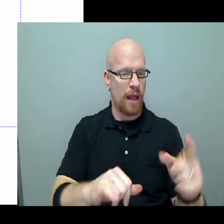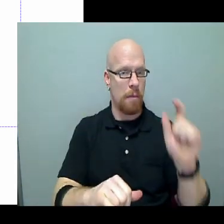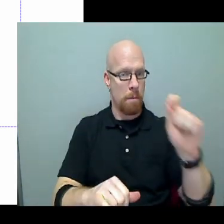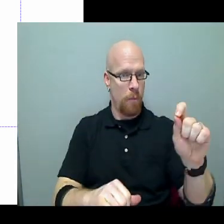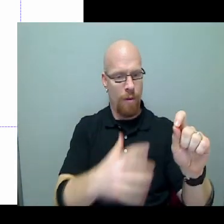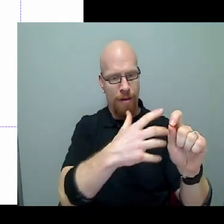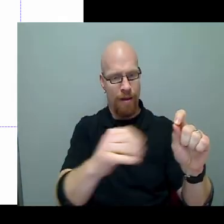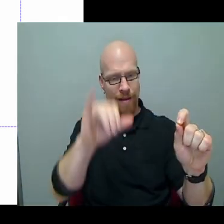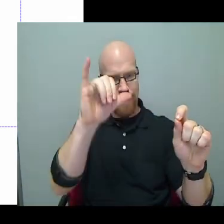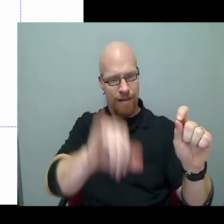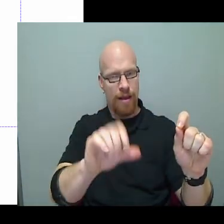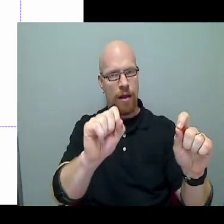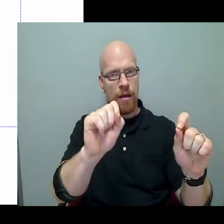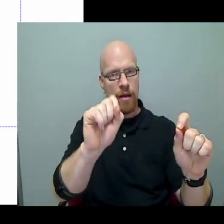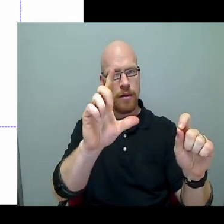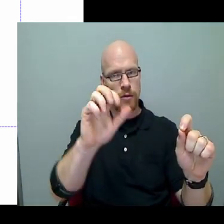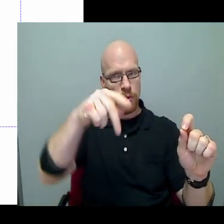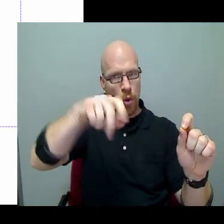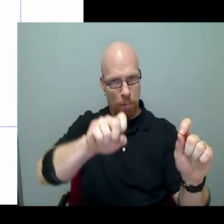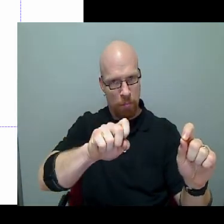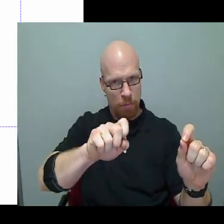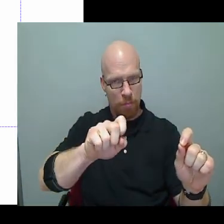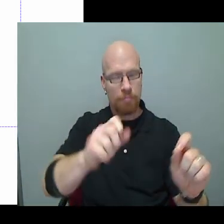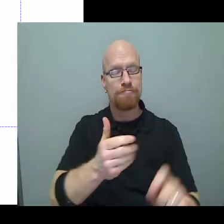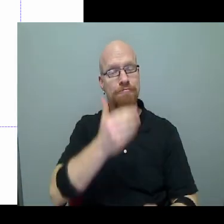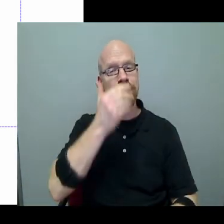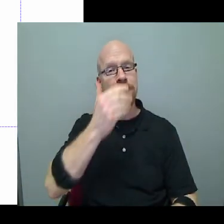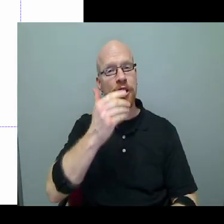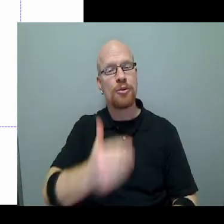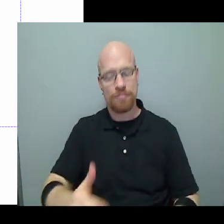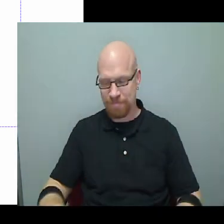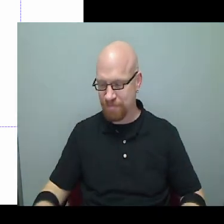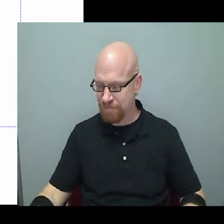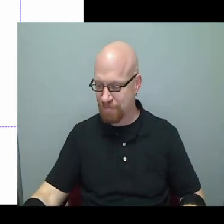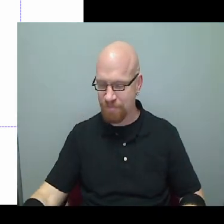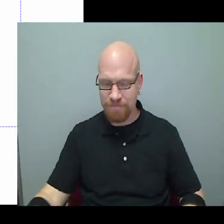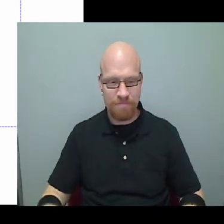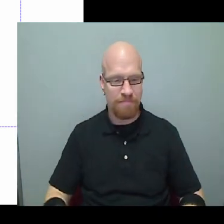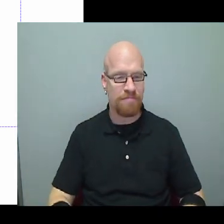and that's our line for this point and that slope. Thank you.